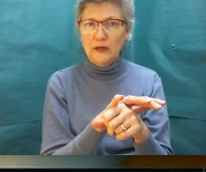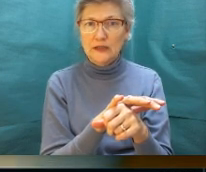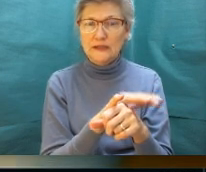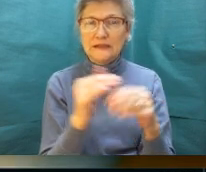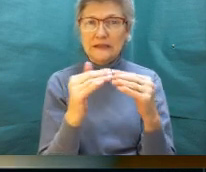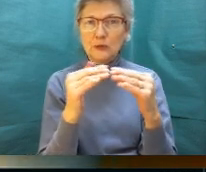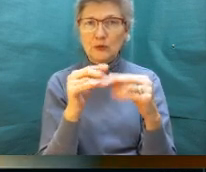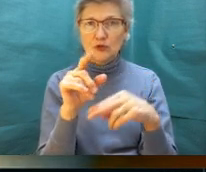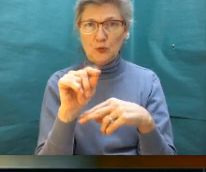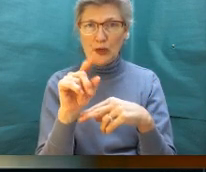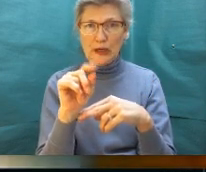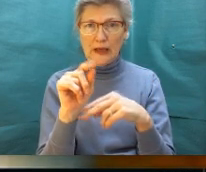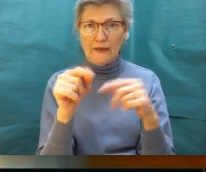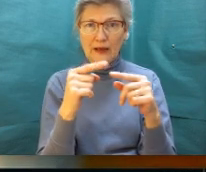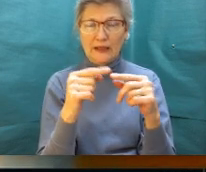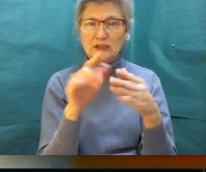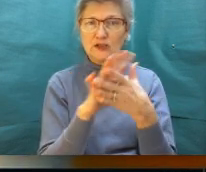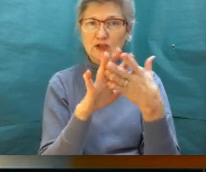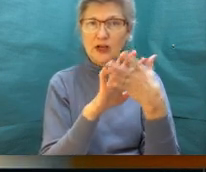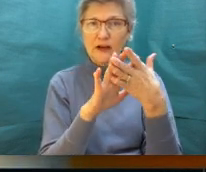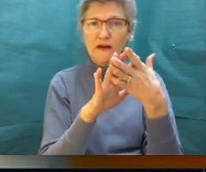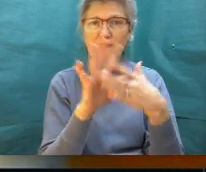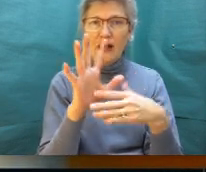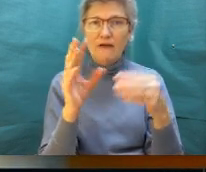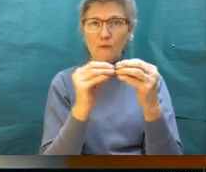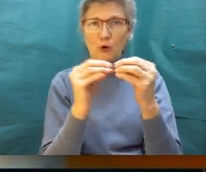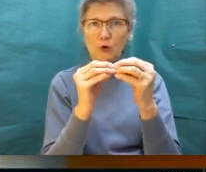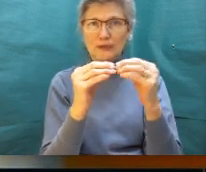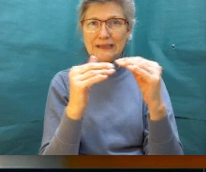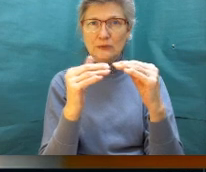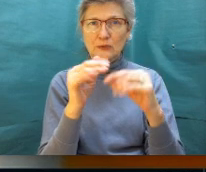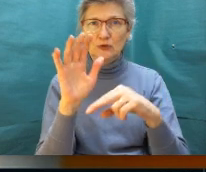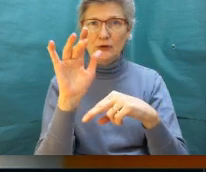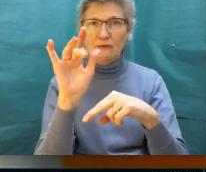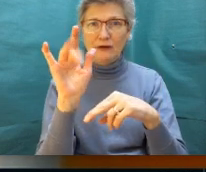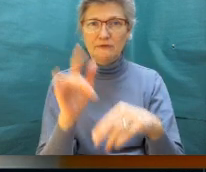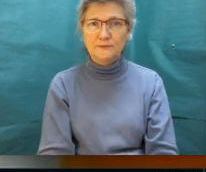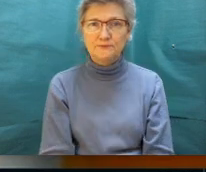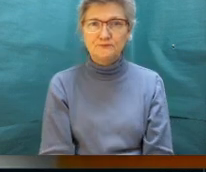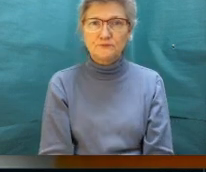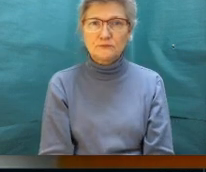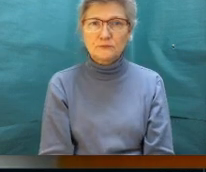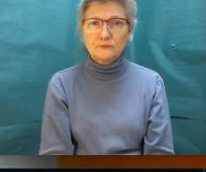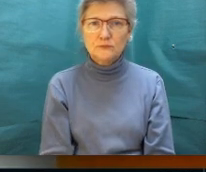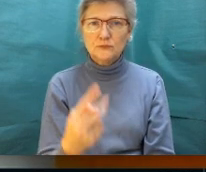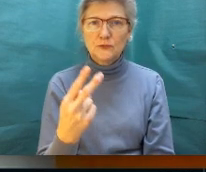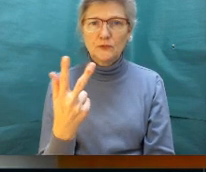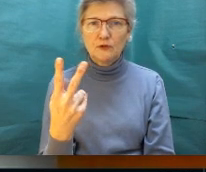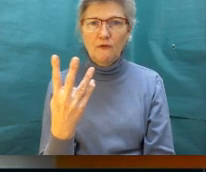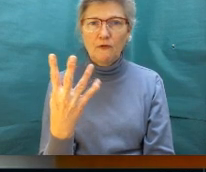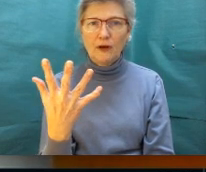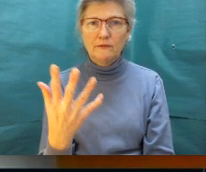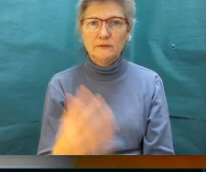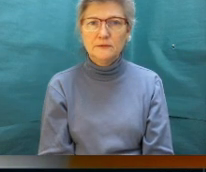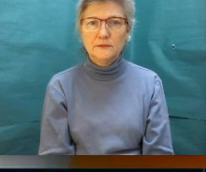to 20, and then I just need to shade in 5 more to get to 25. 1, 2, 3, 4,